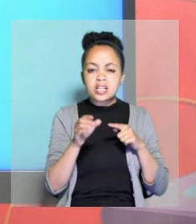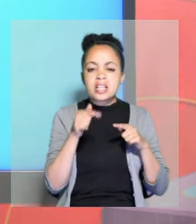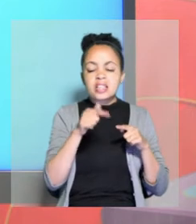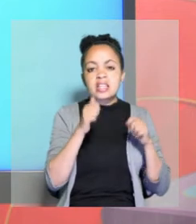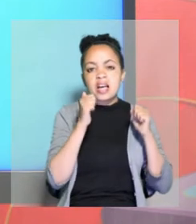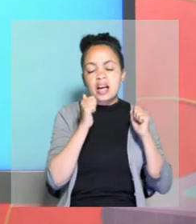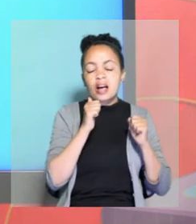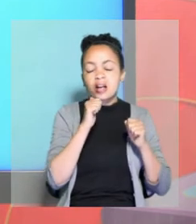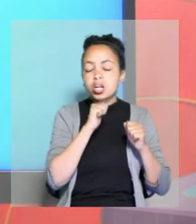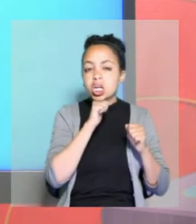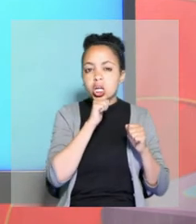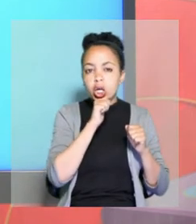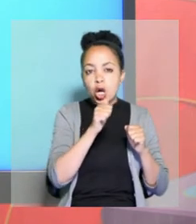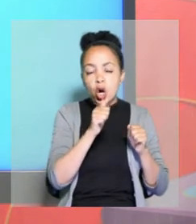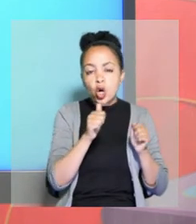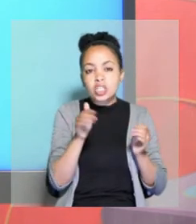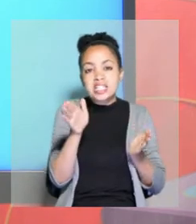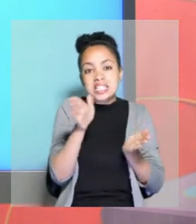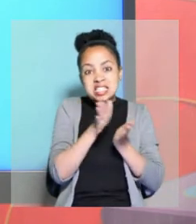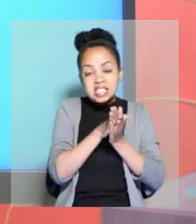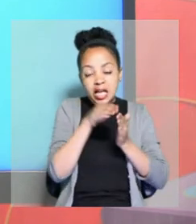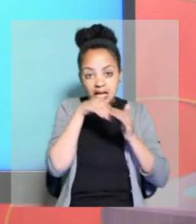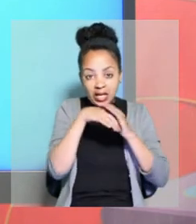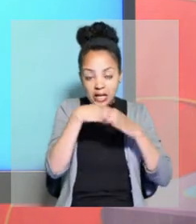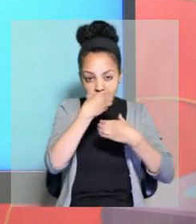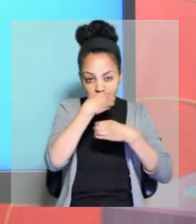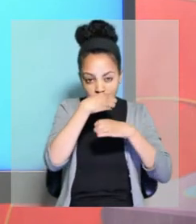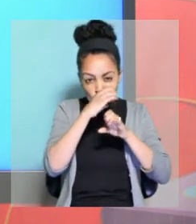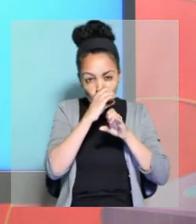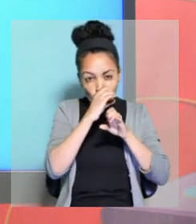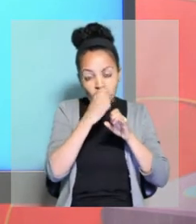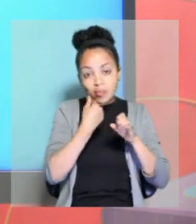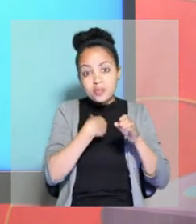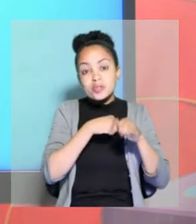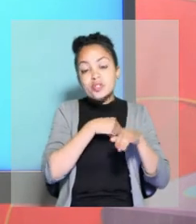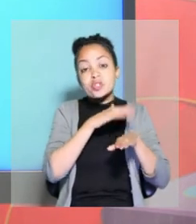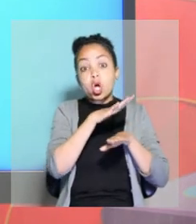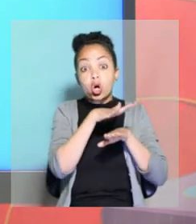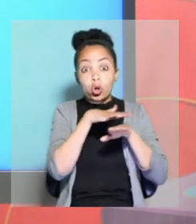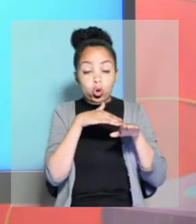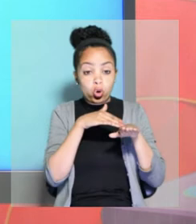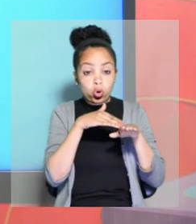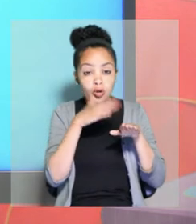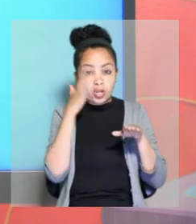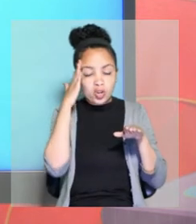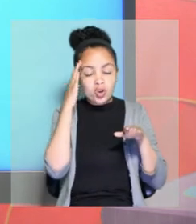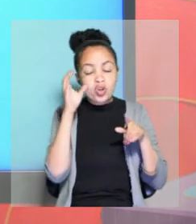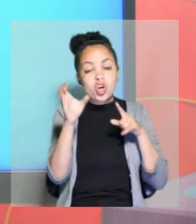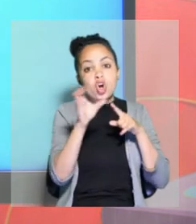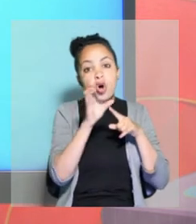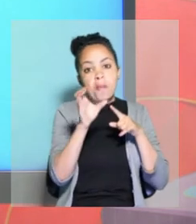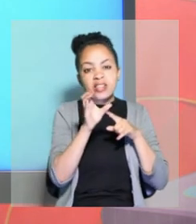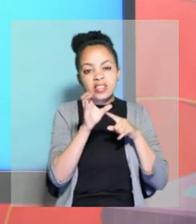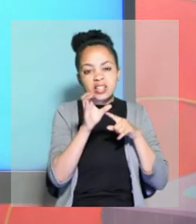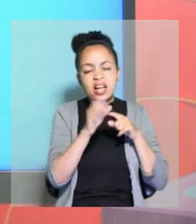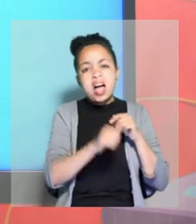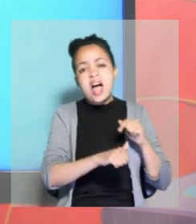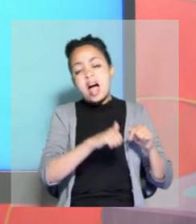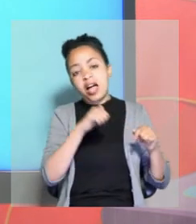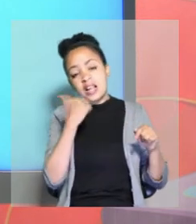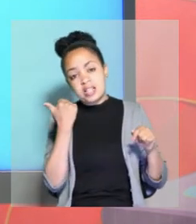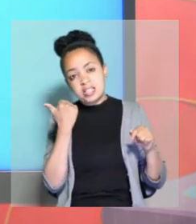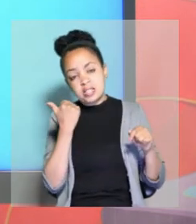they cannot be stained under a microscope, we call it said to be chromatin. And